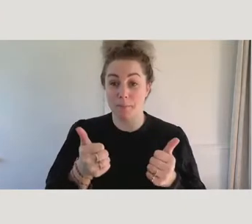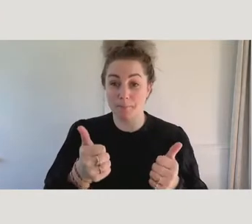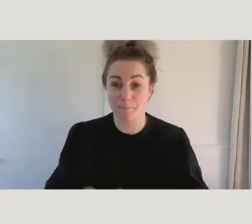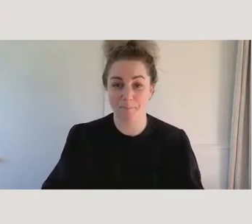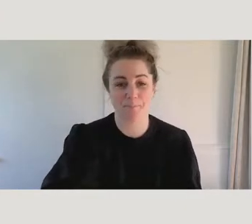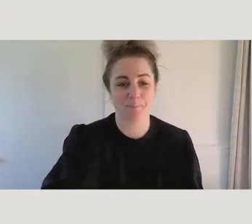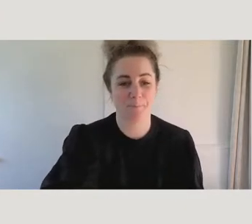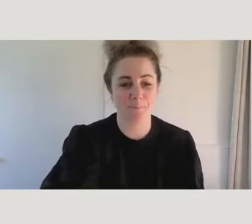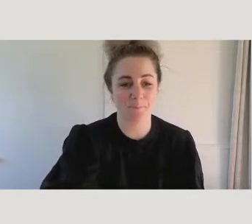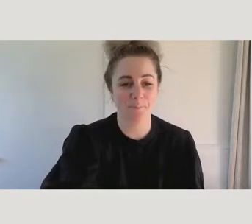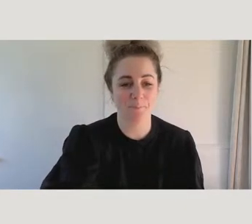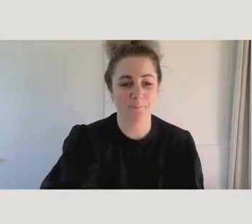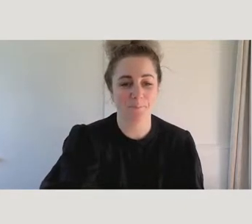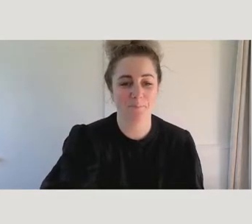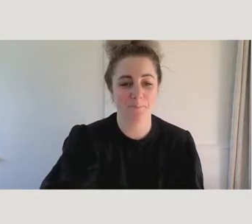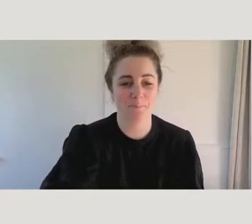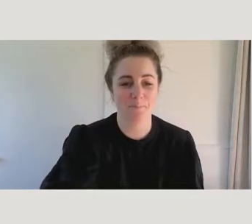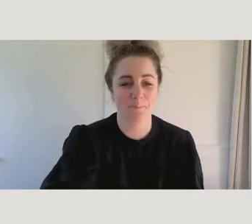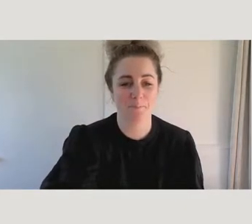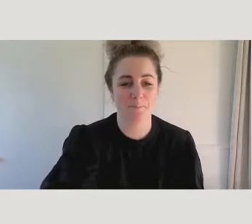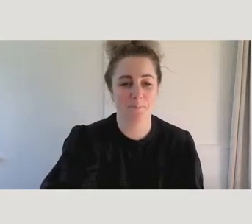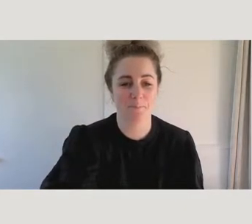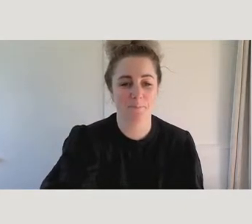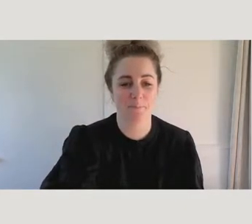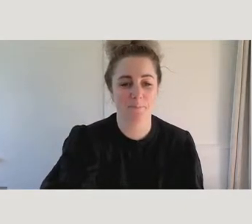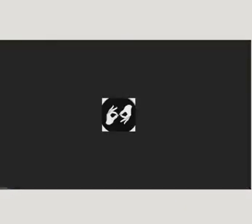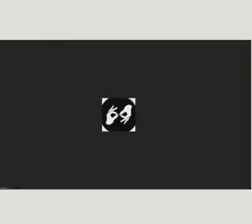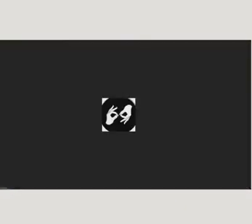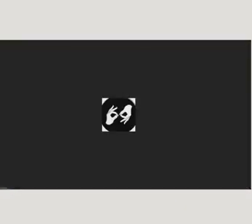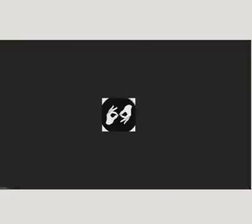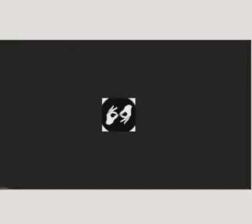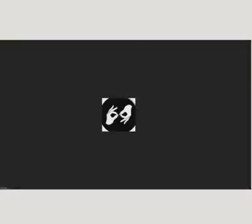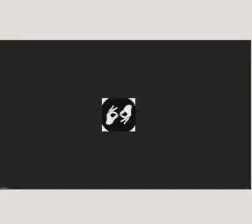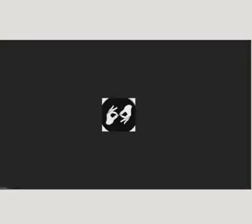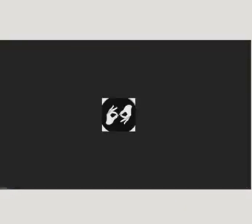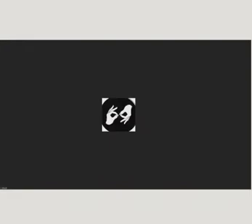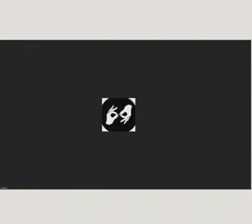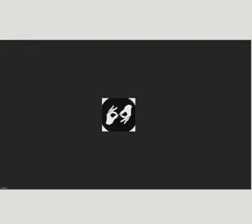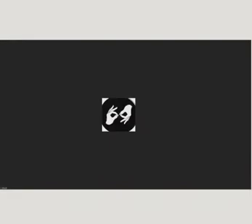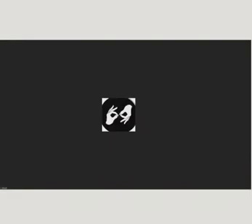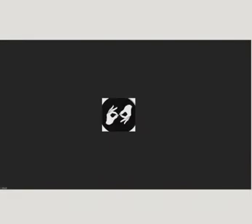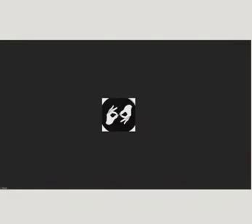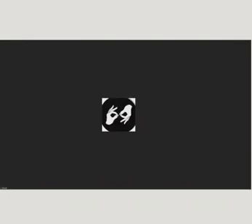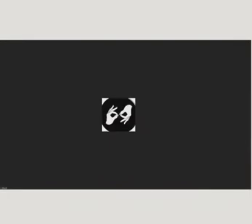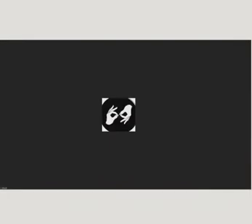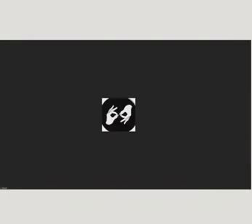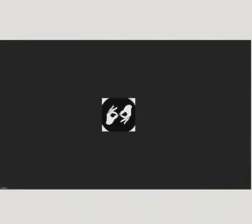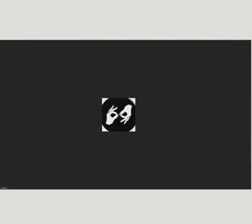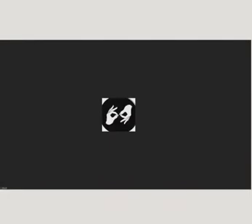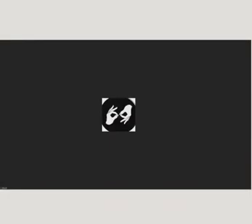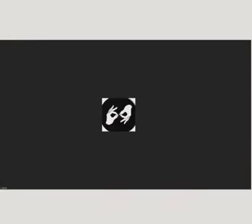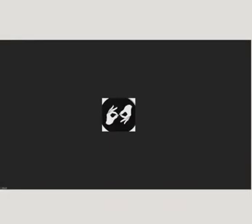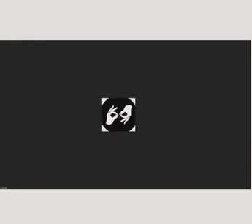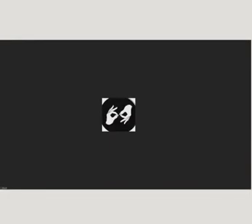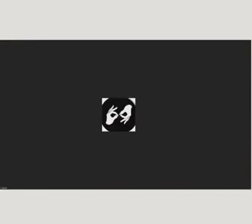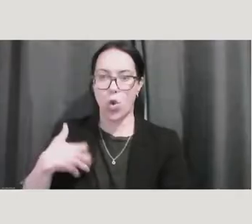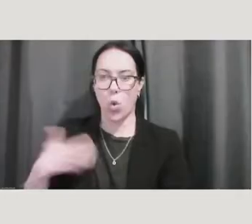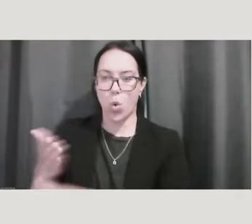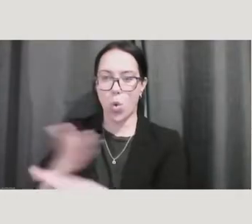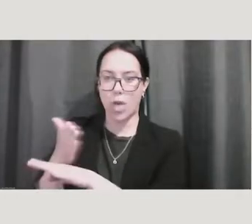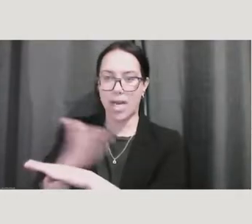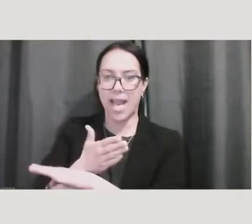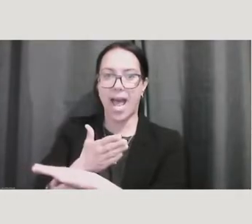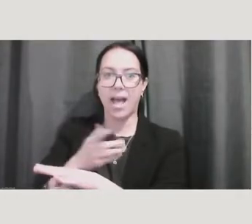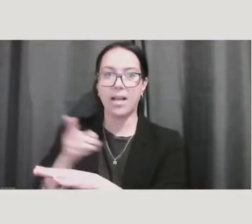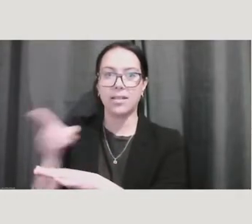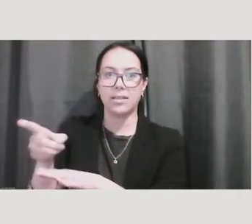and of course you met Karen Runnings now the chair We've Got Annie Tonga who was here earlier taking on the mantle in their governance